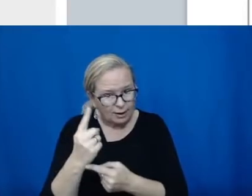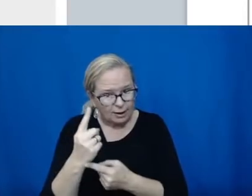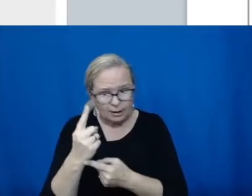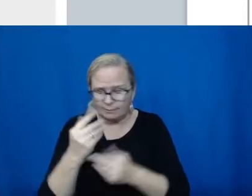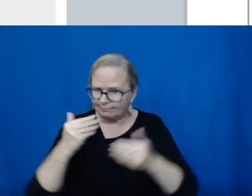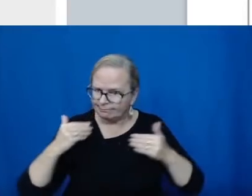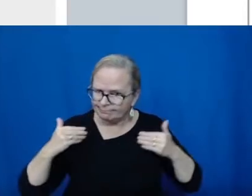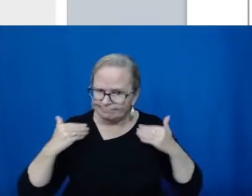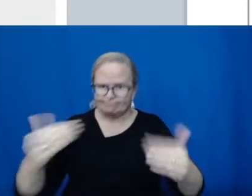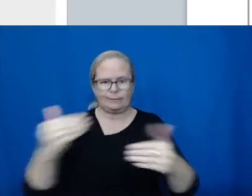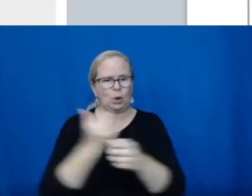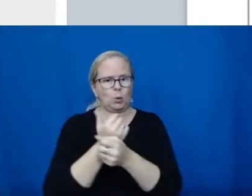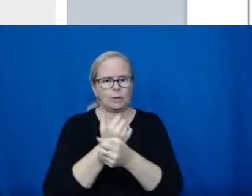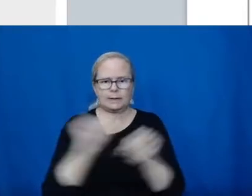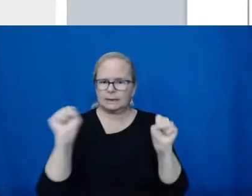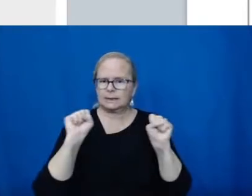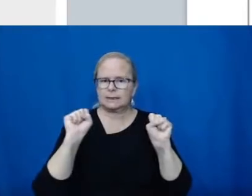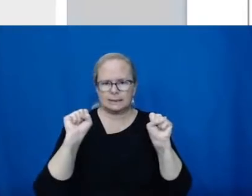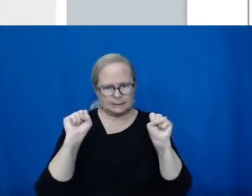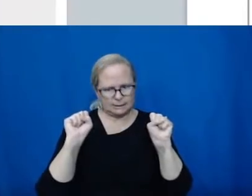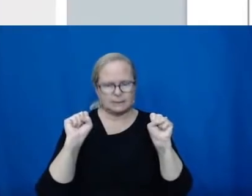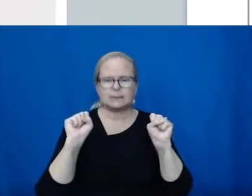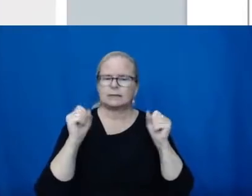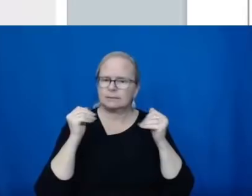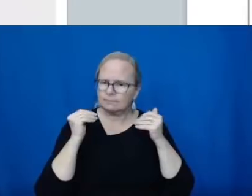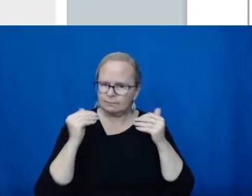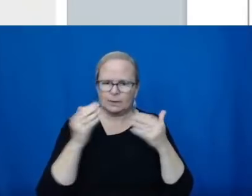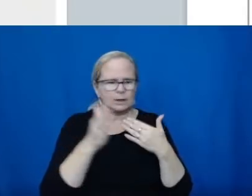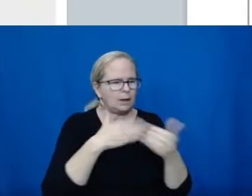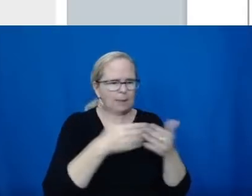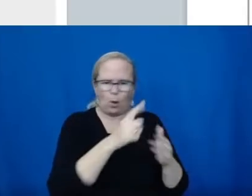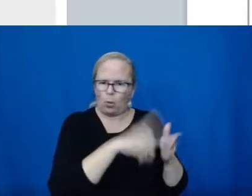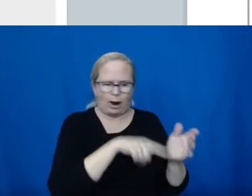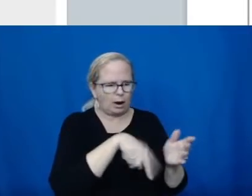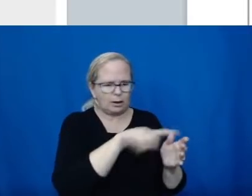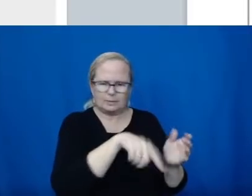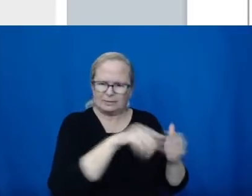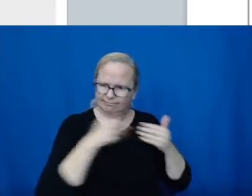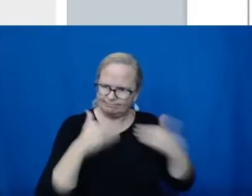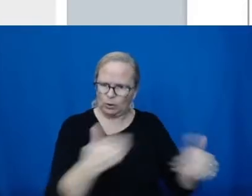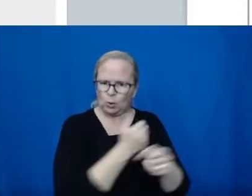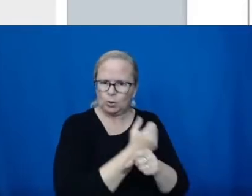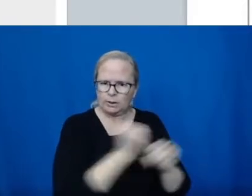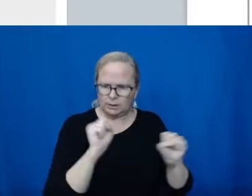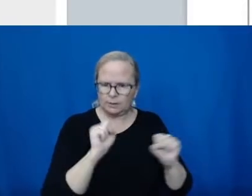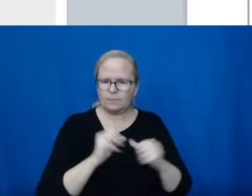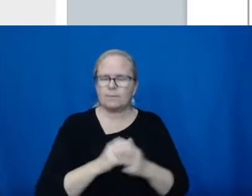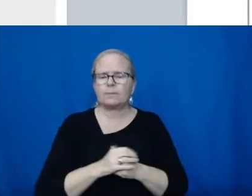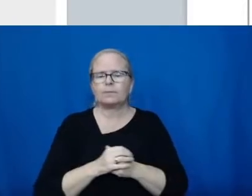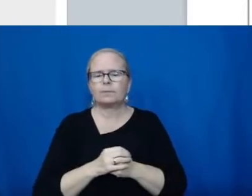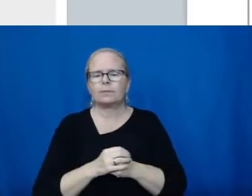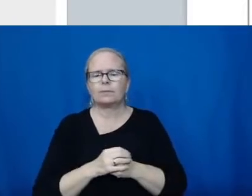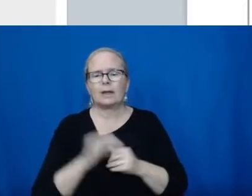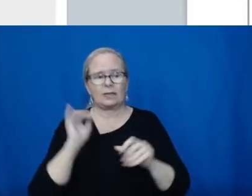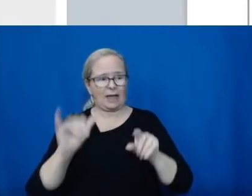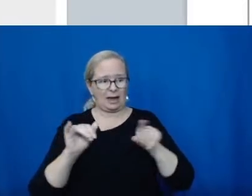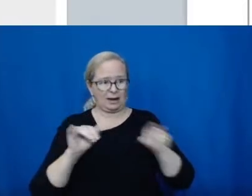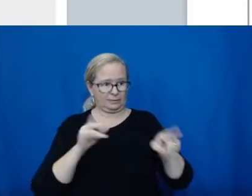wards, using those hard to find respiratory techs,